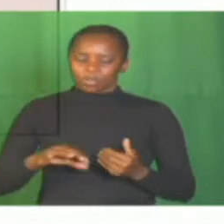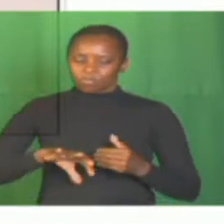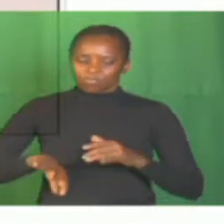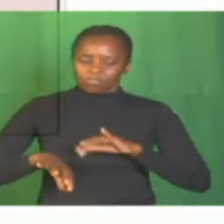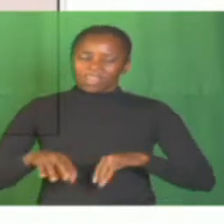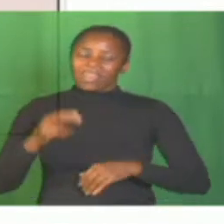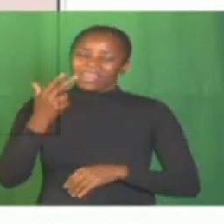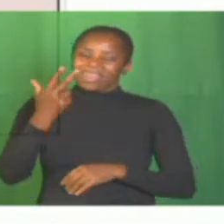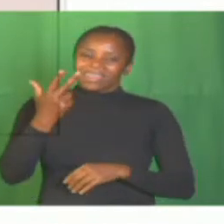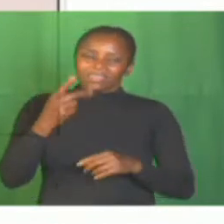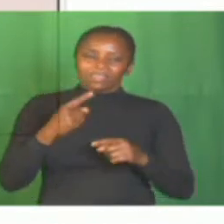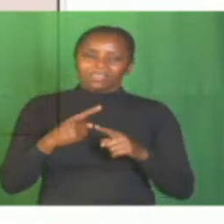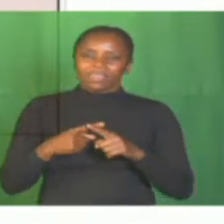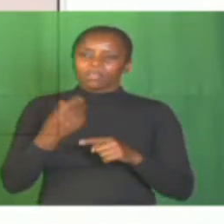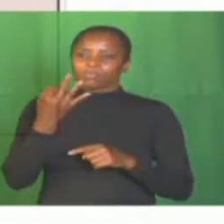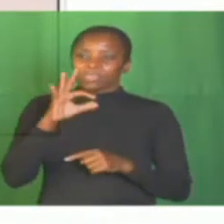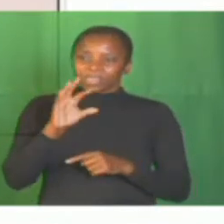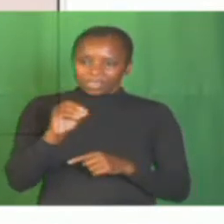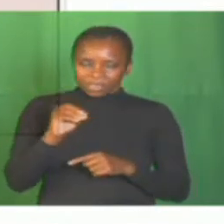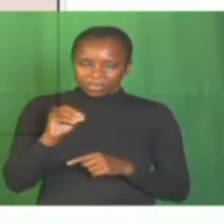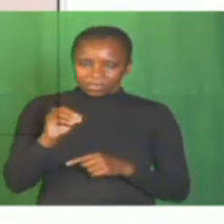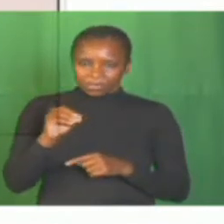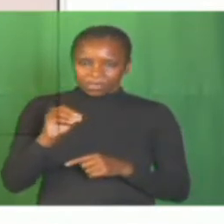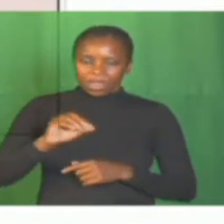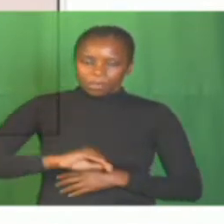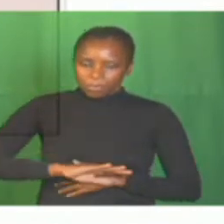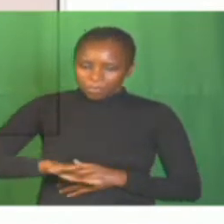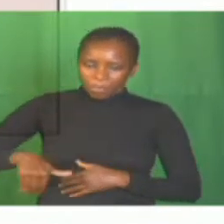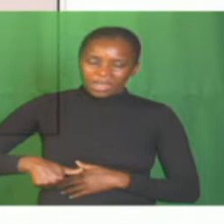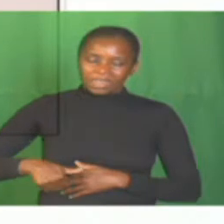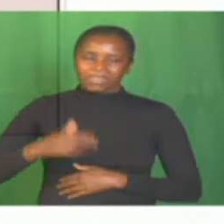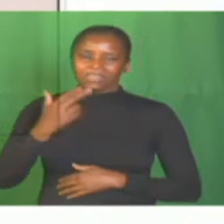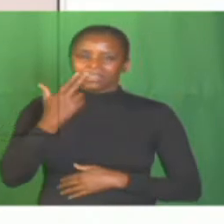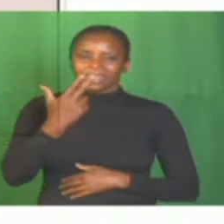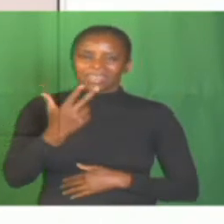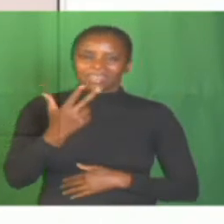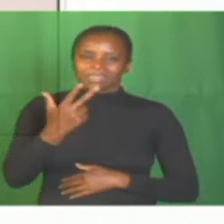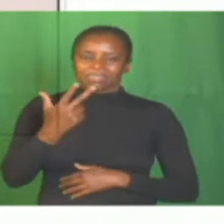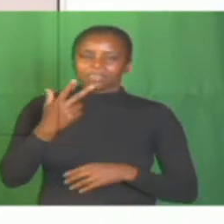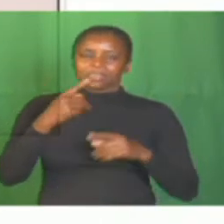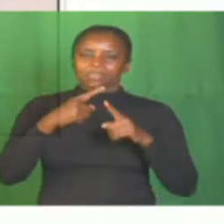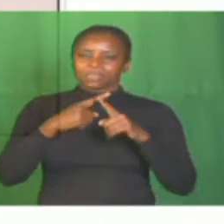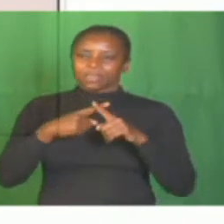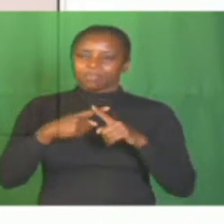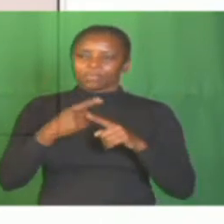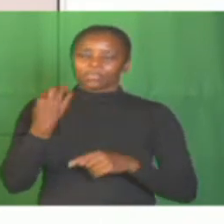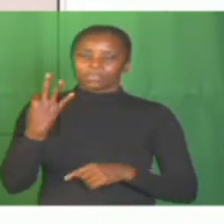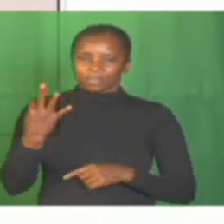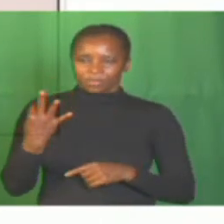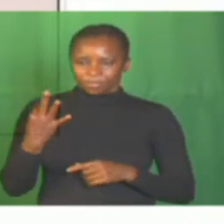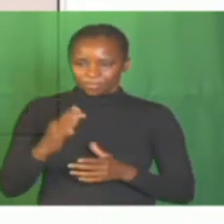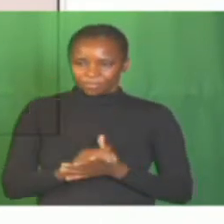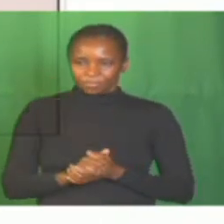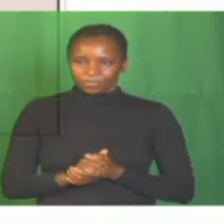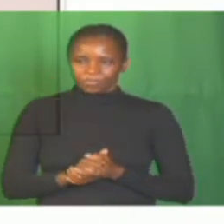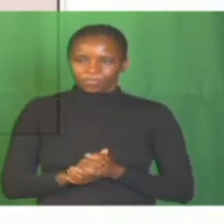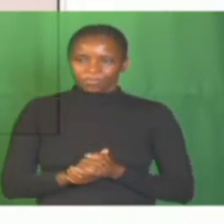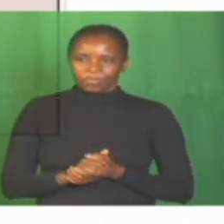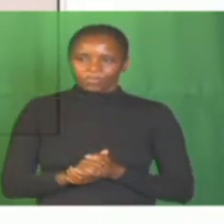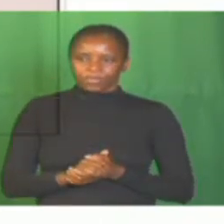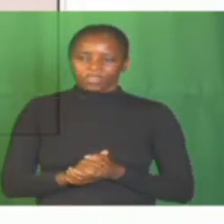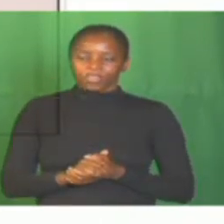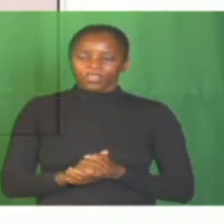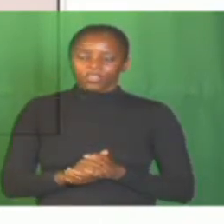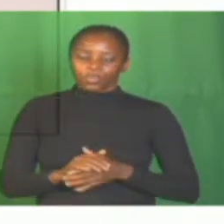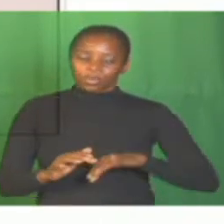8 times 30 minus 8 times 3. We are subtracting. This